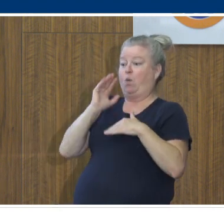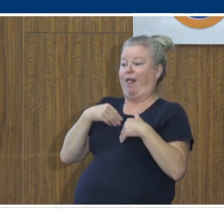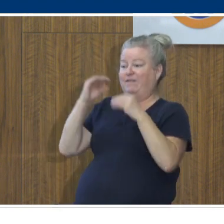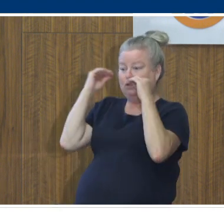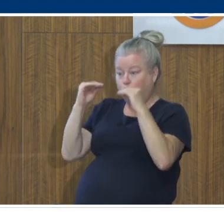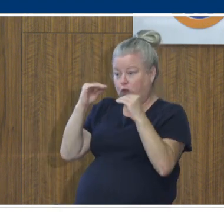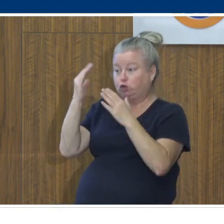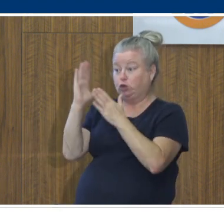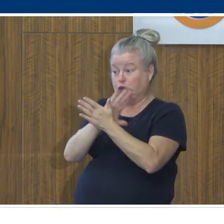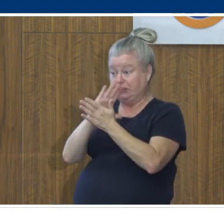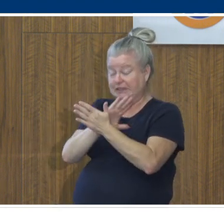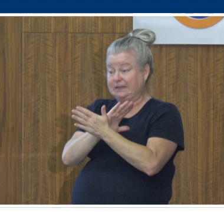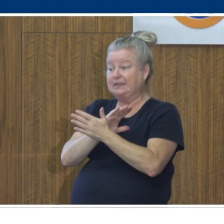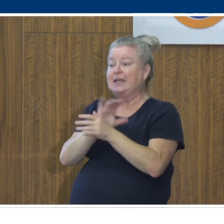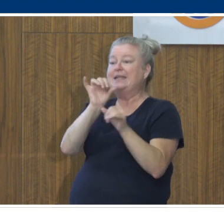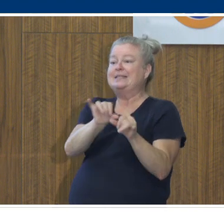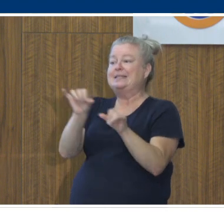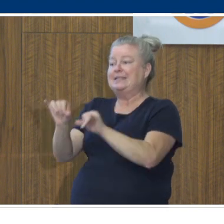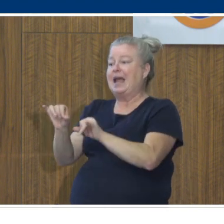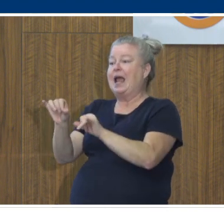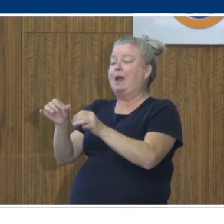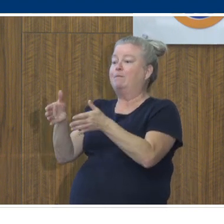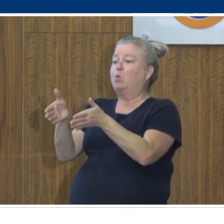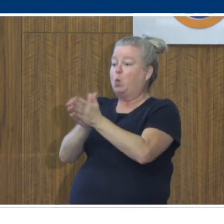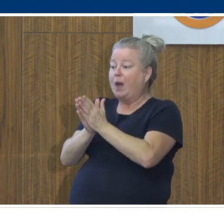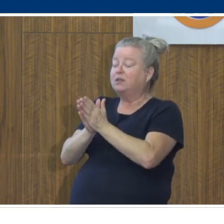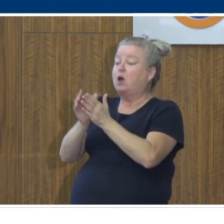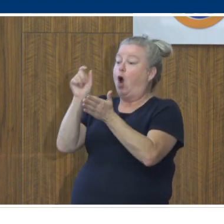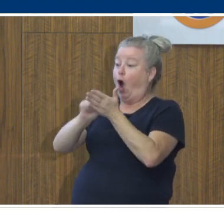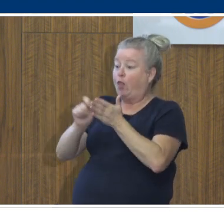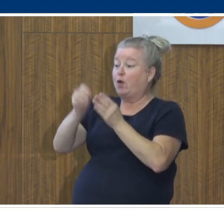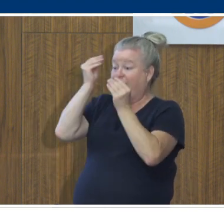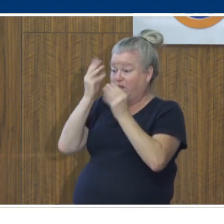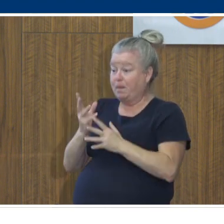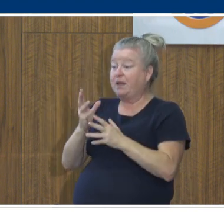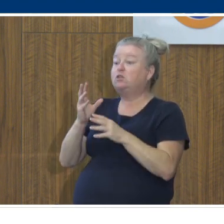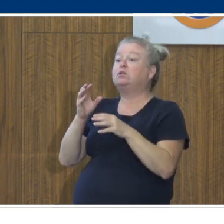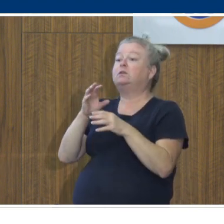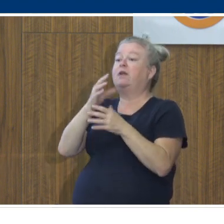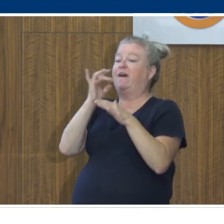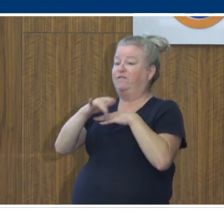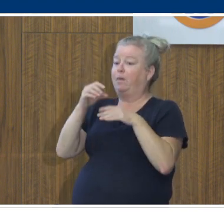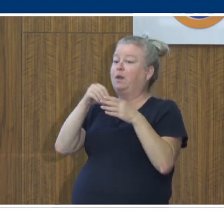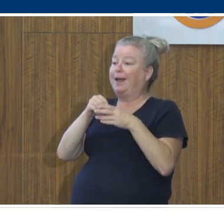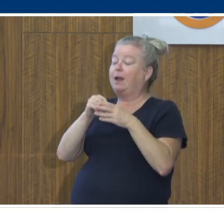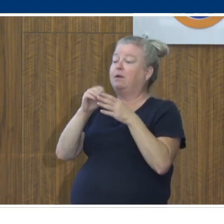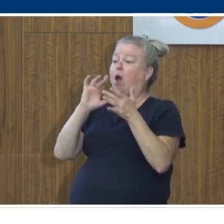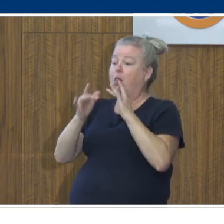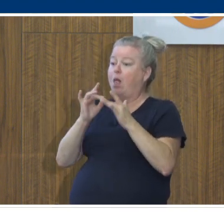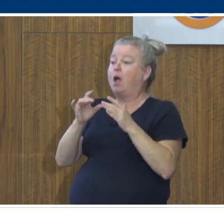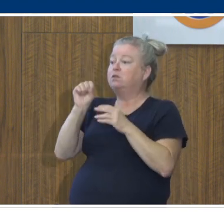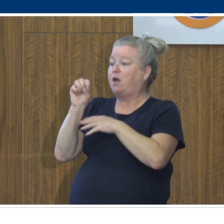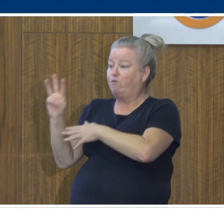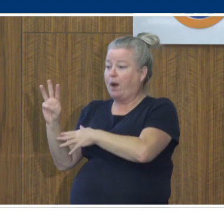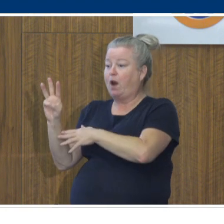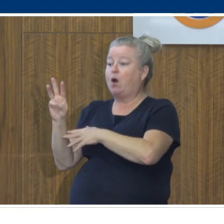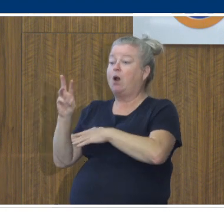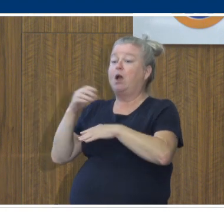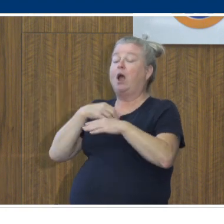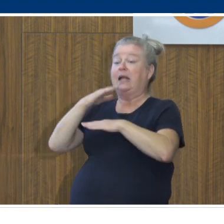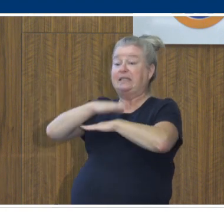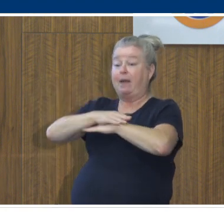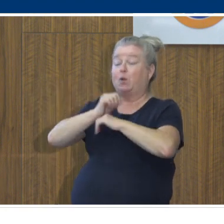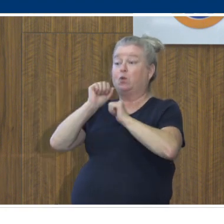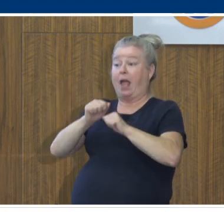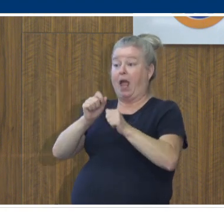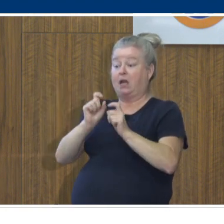sheet, the same requested author information that will be in the online mapping software, a table where folks can assign a